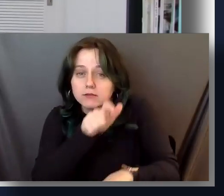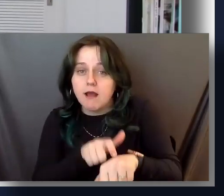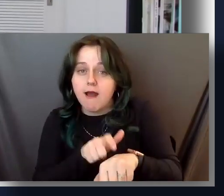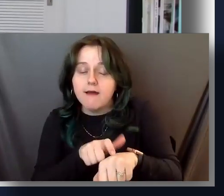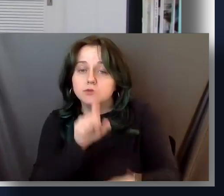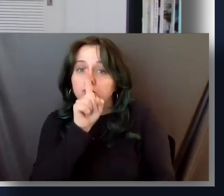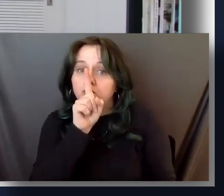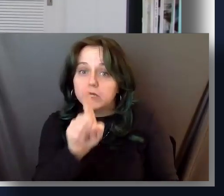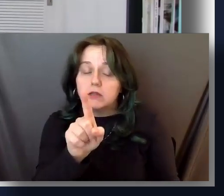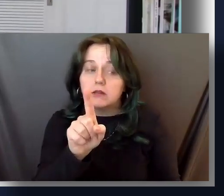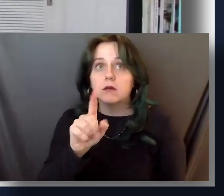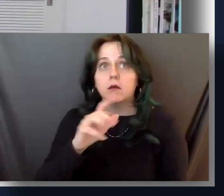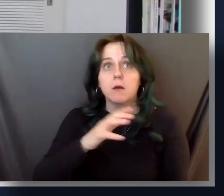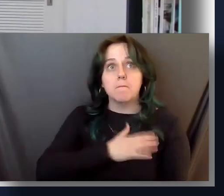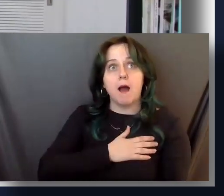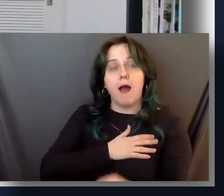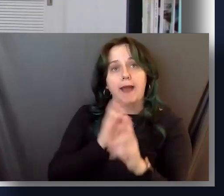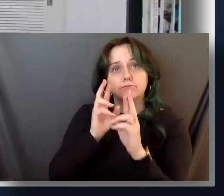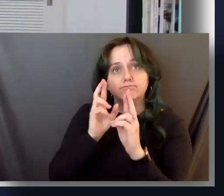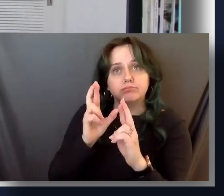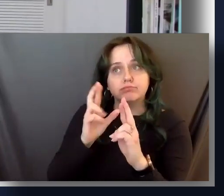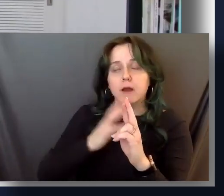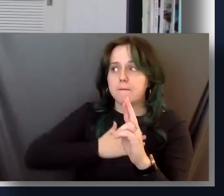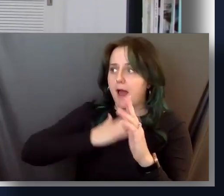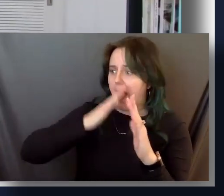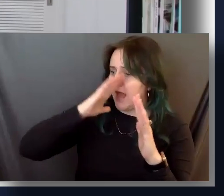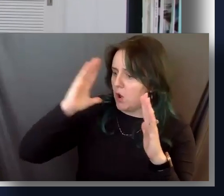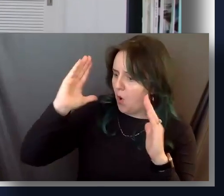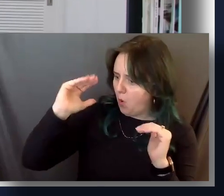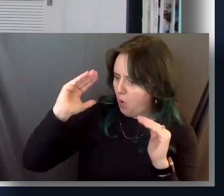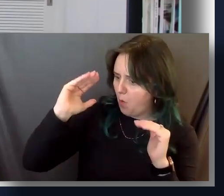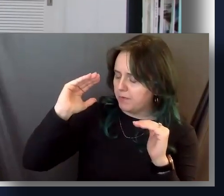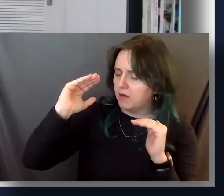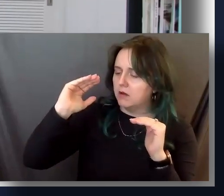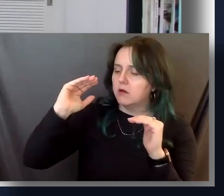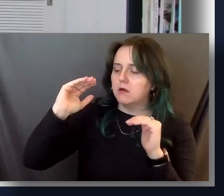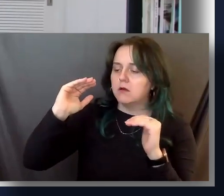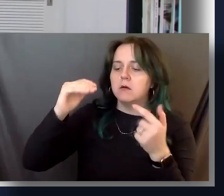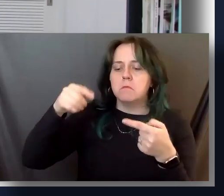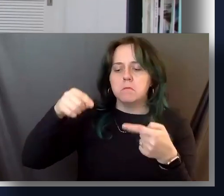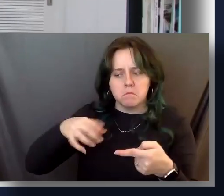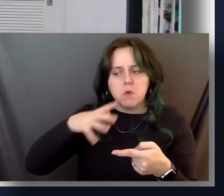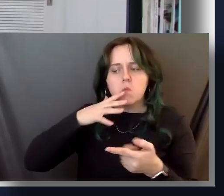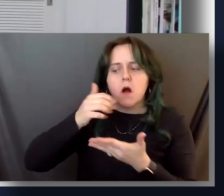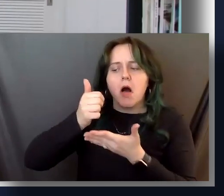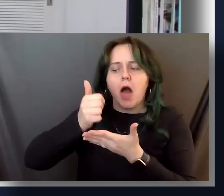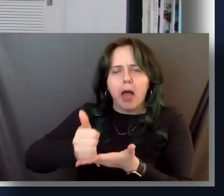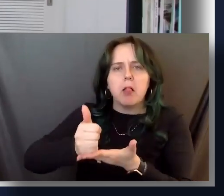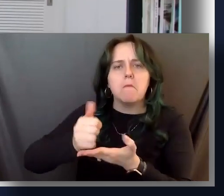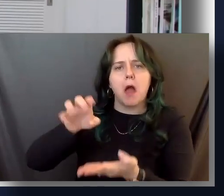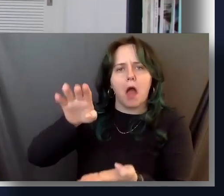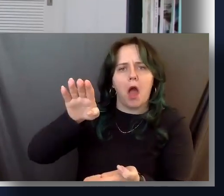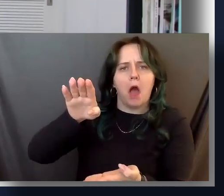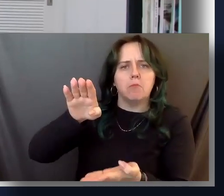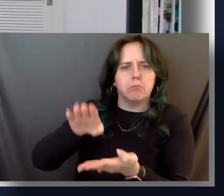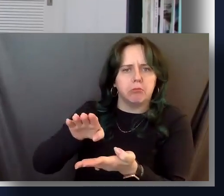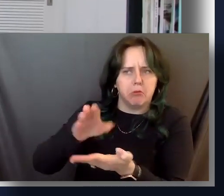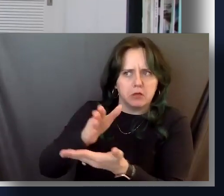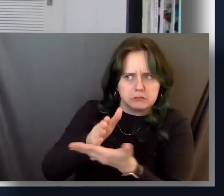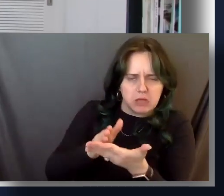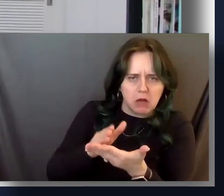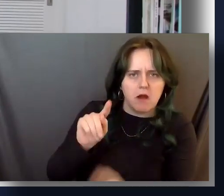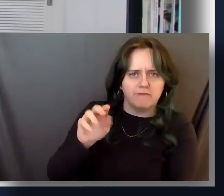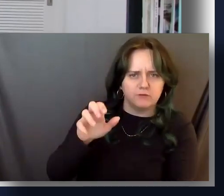So, one of my hopes is that this will serve to moderate some